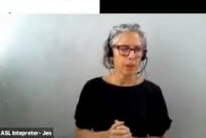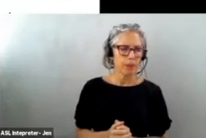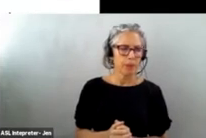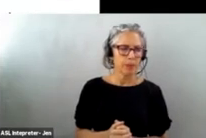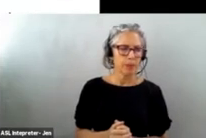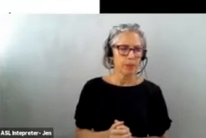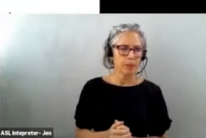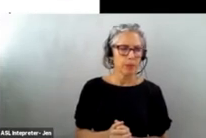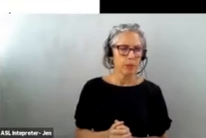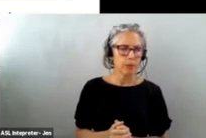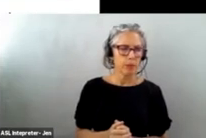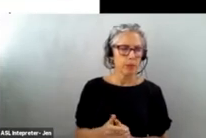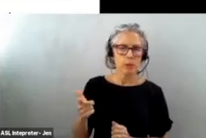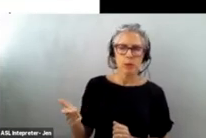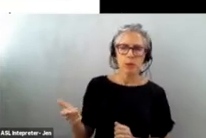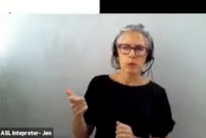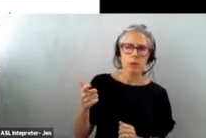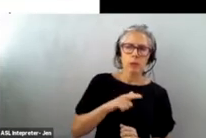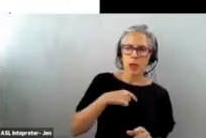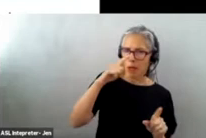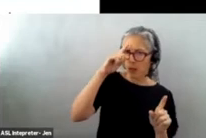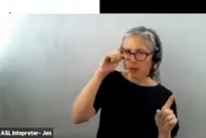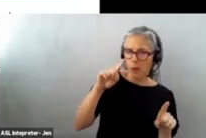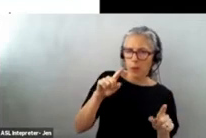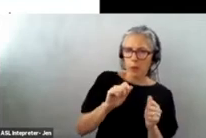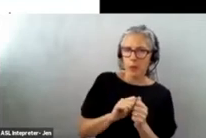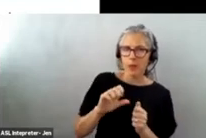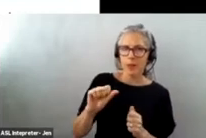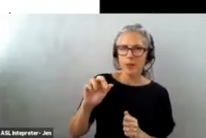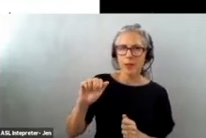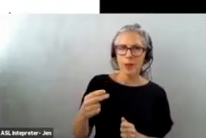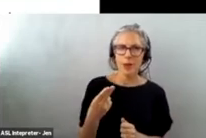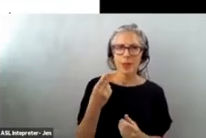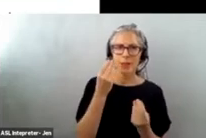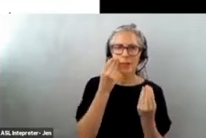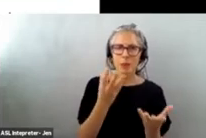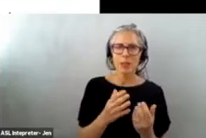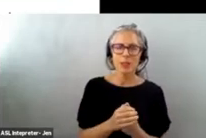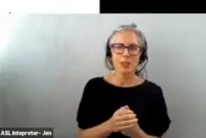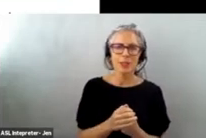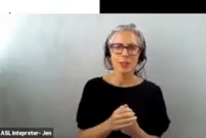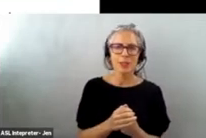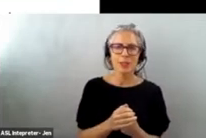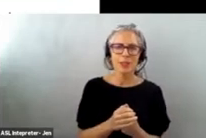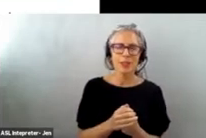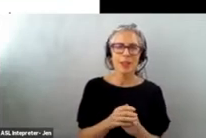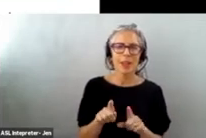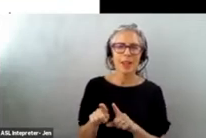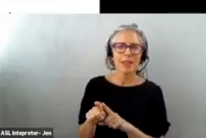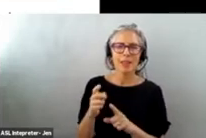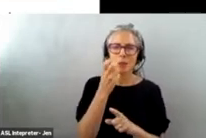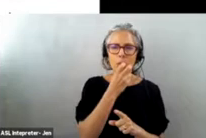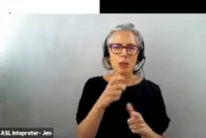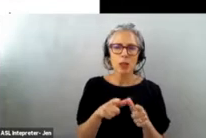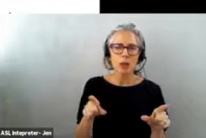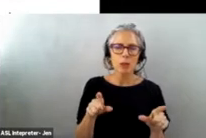Okay, so I agree with Sarah's information that she's provided. As a speech language pathologist, we really